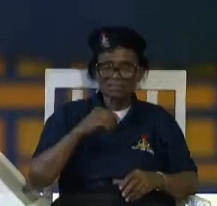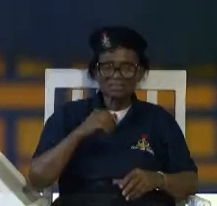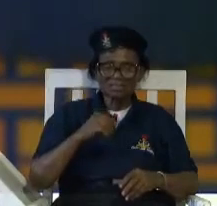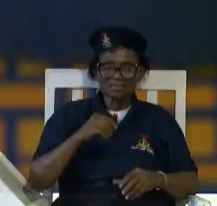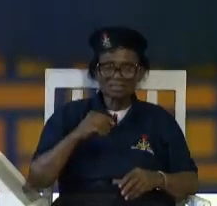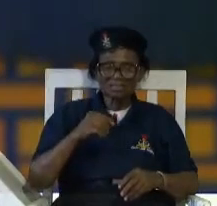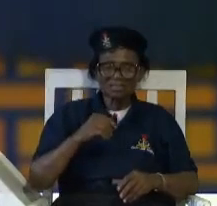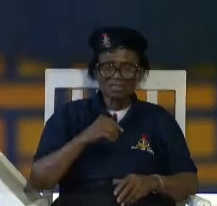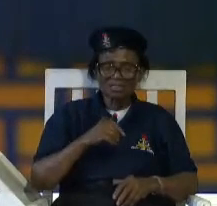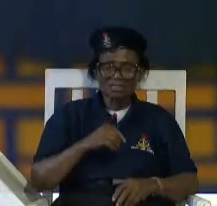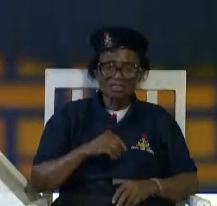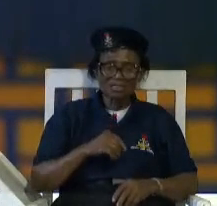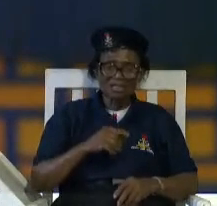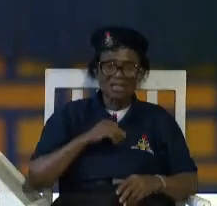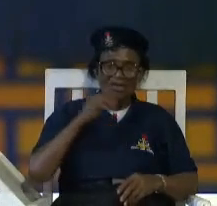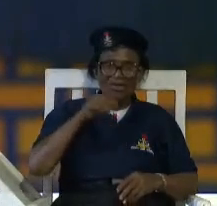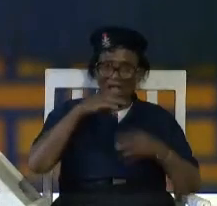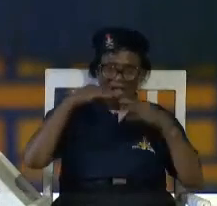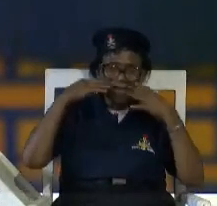The old man smiled.